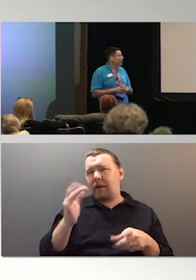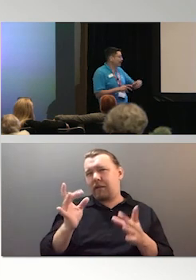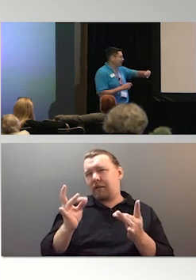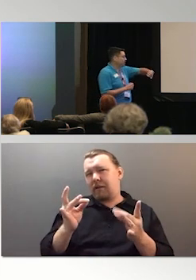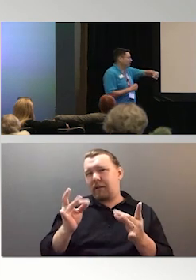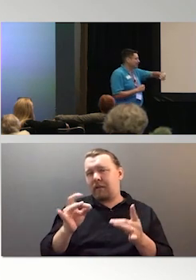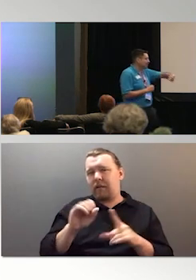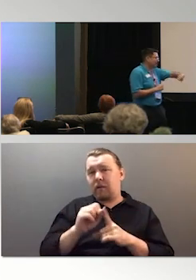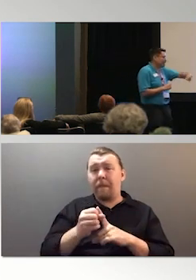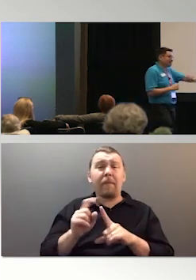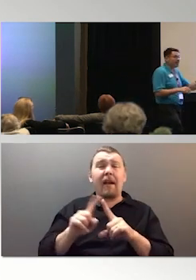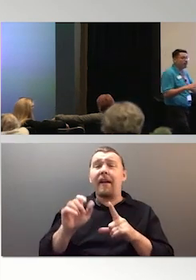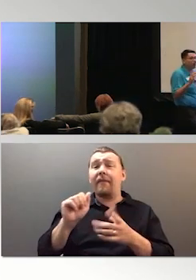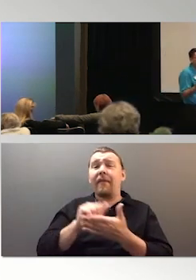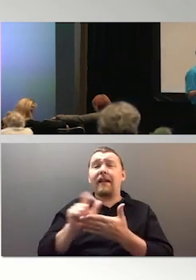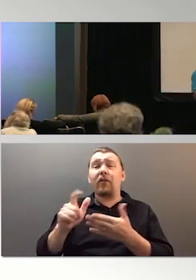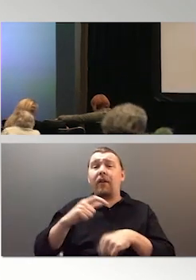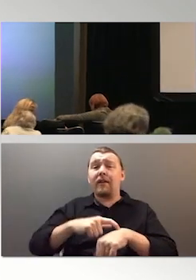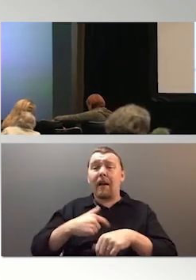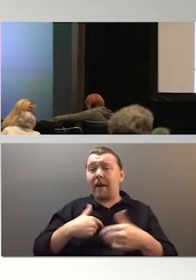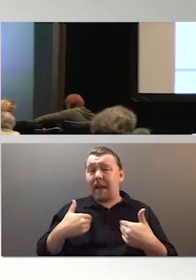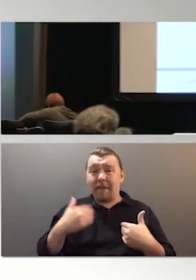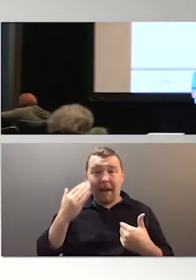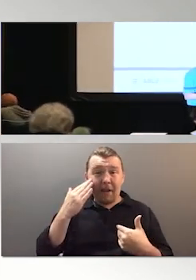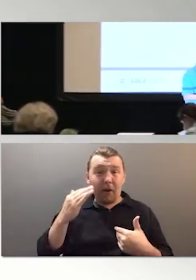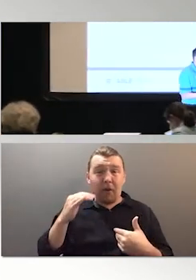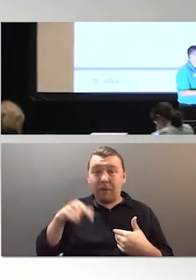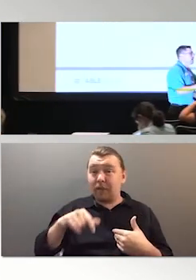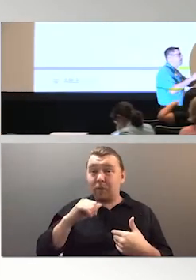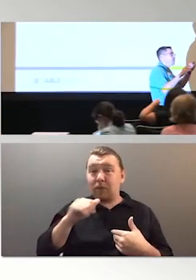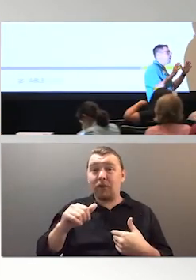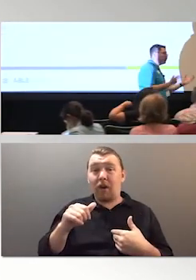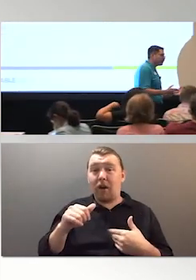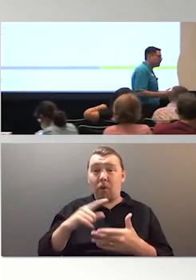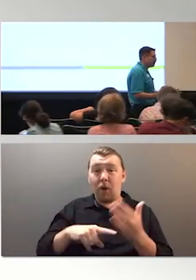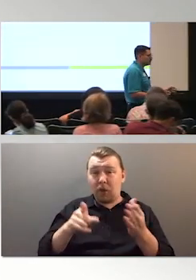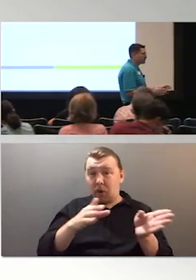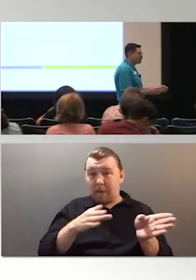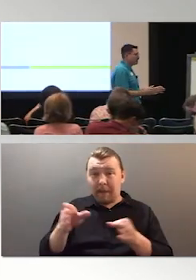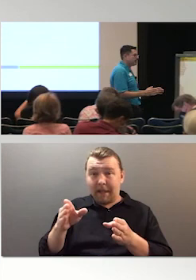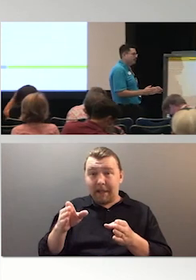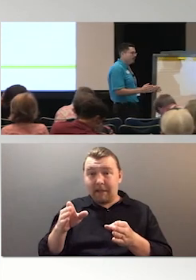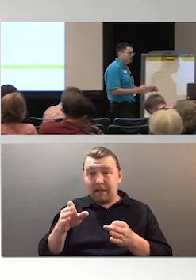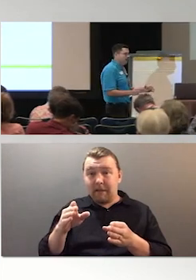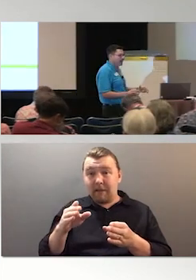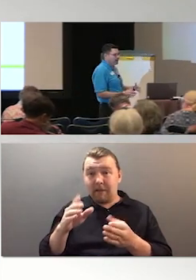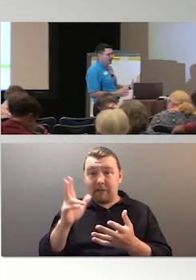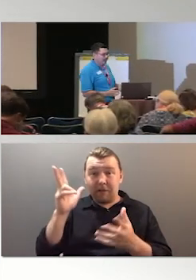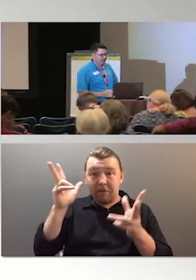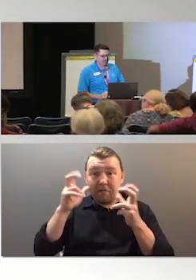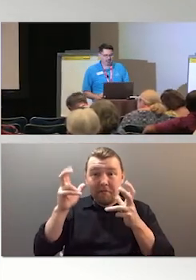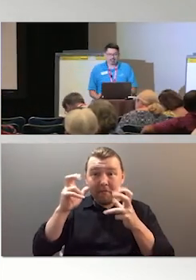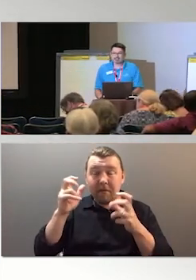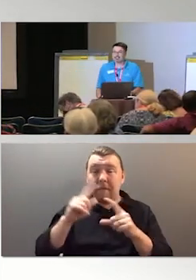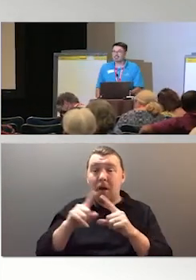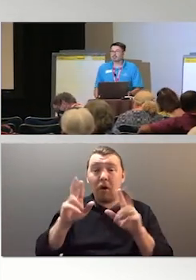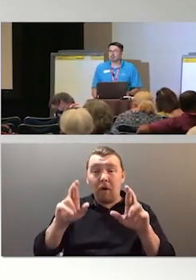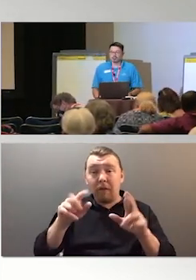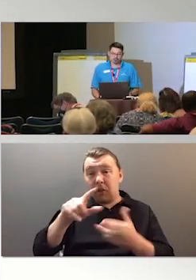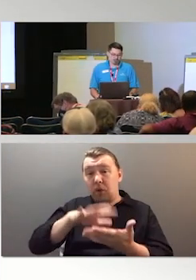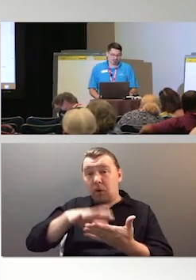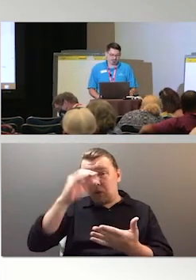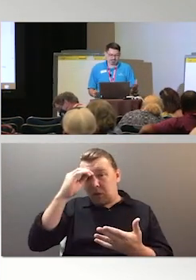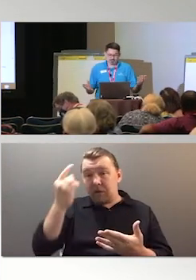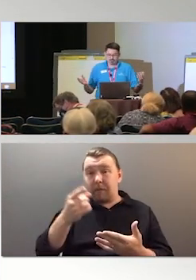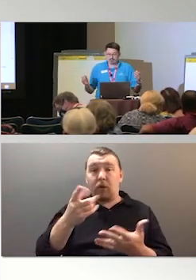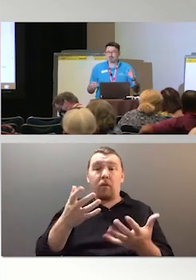but that's all the time I have today. I know this isn't what you guys came for, but hopefully you learned something. And if you want to